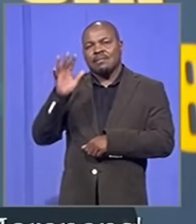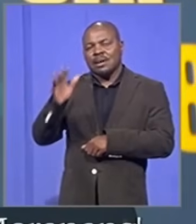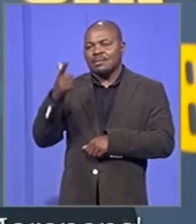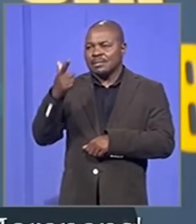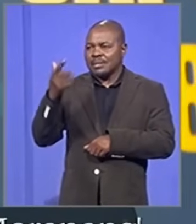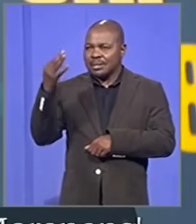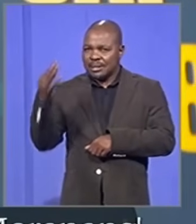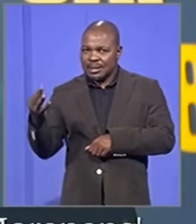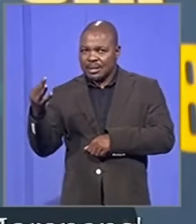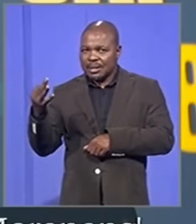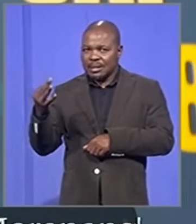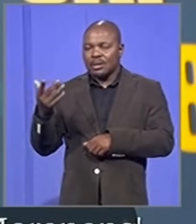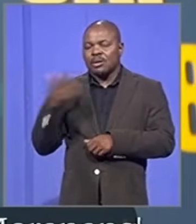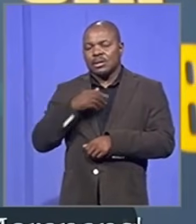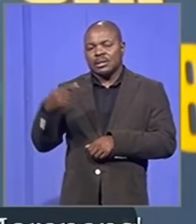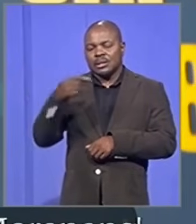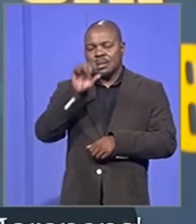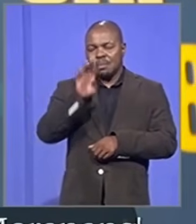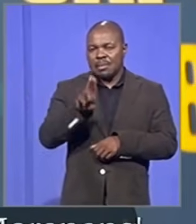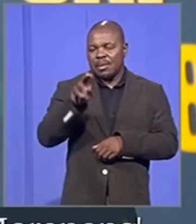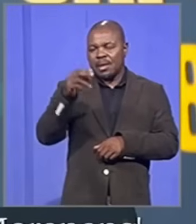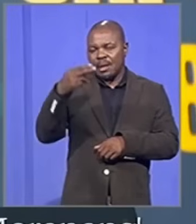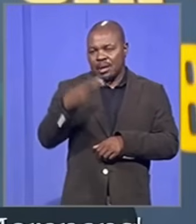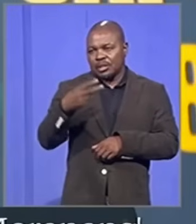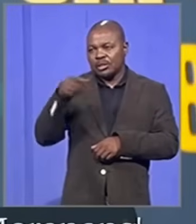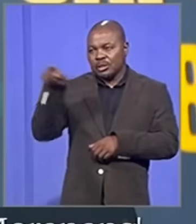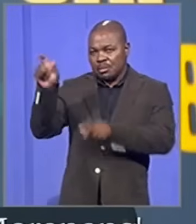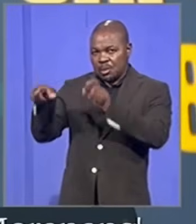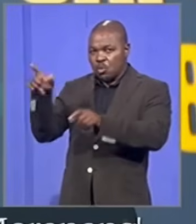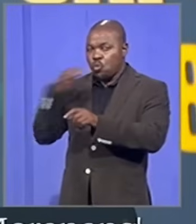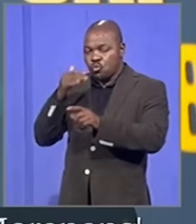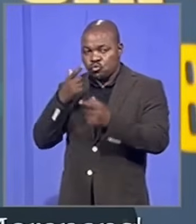63,573 assault GBH suspects and